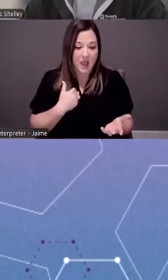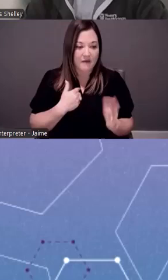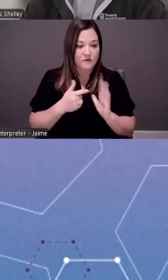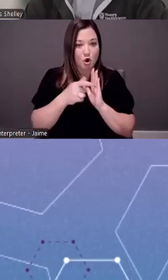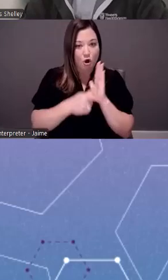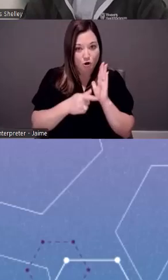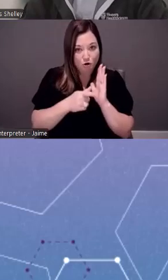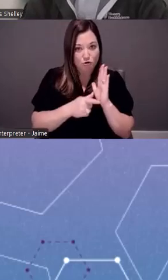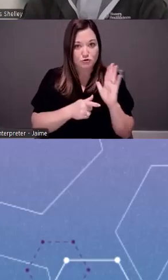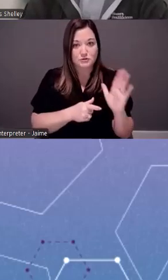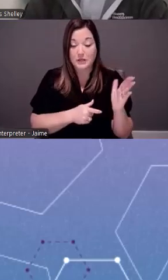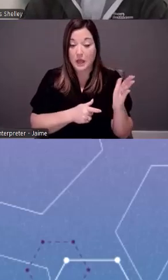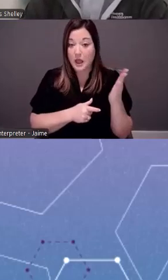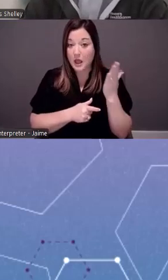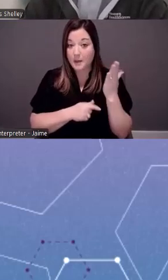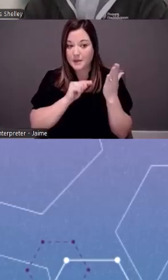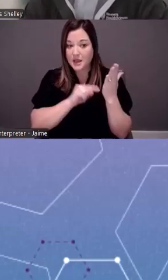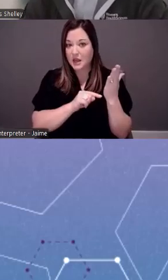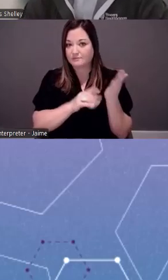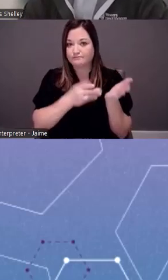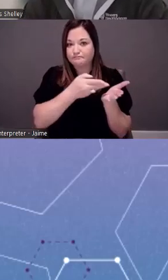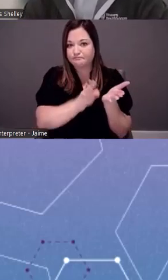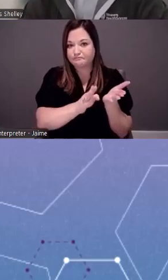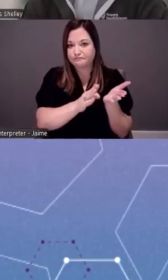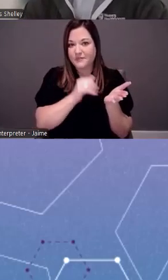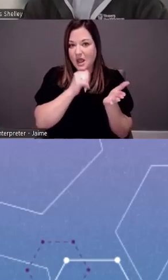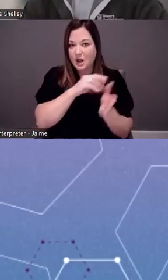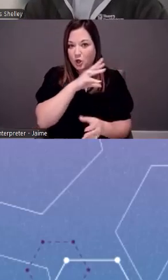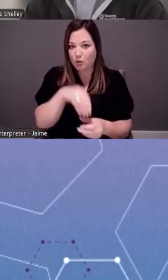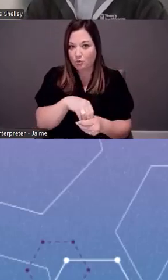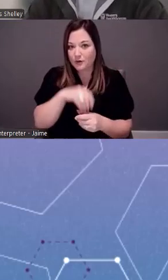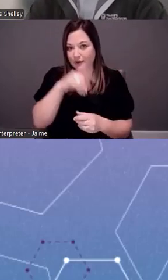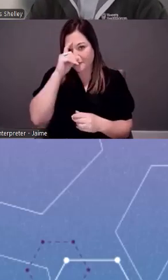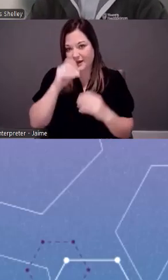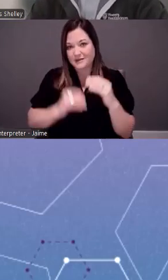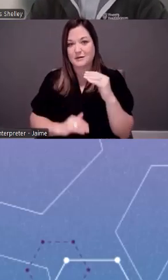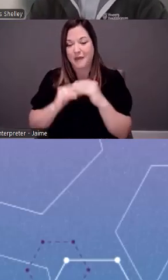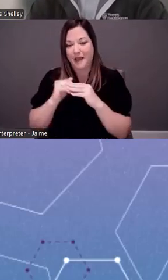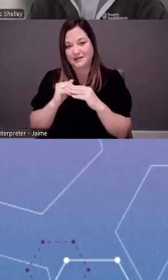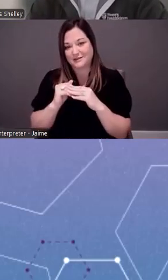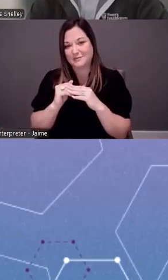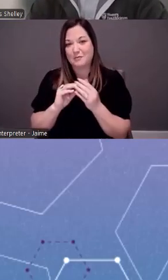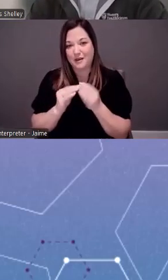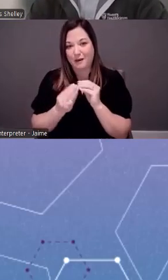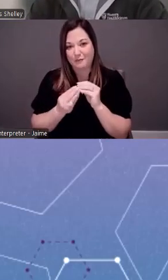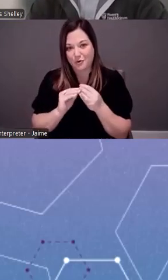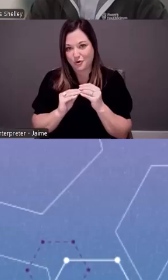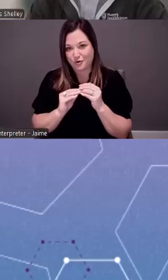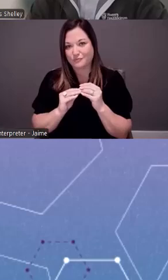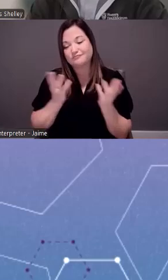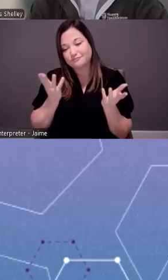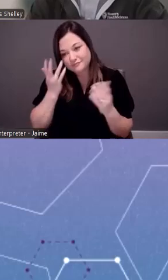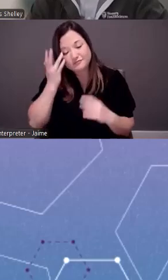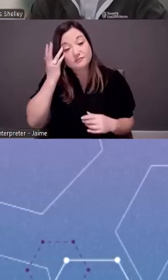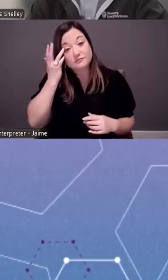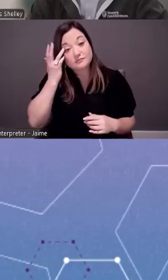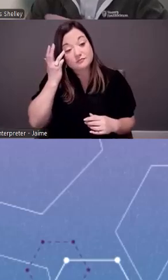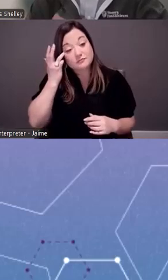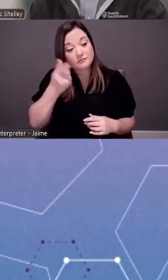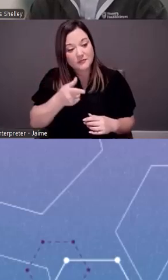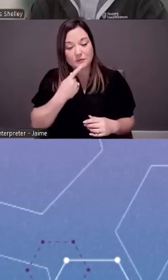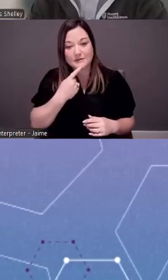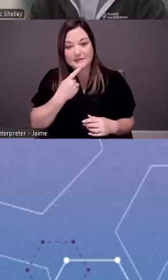that will not be included in this issue because the maximum threshold has been reached. This will also say if there are